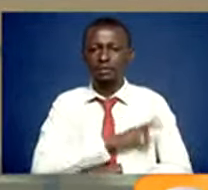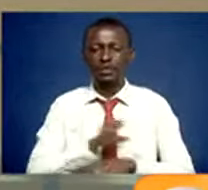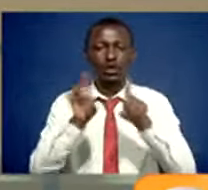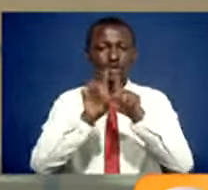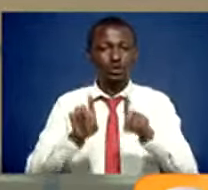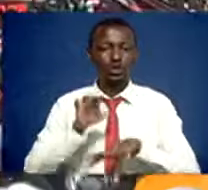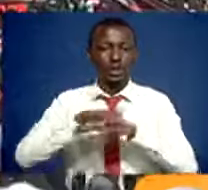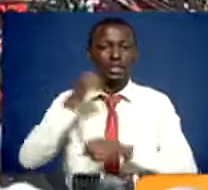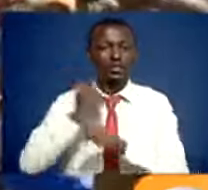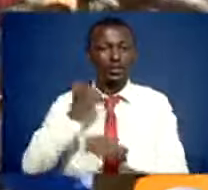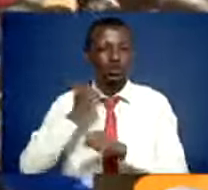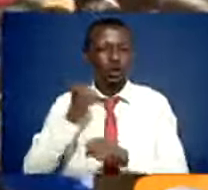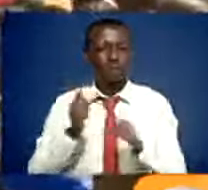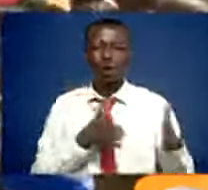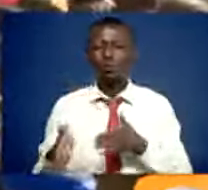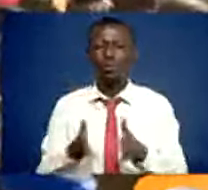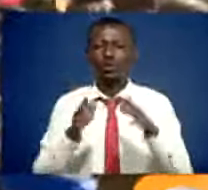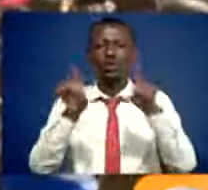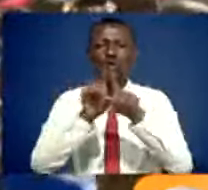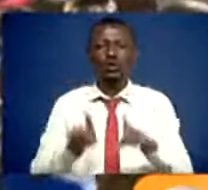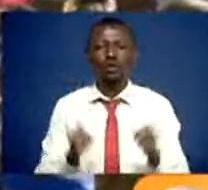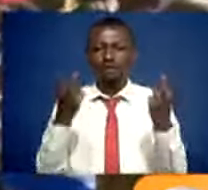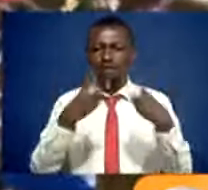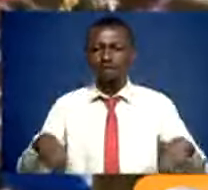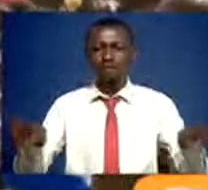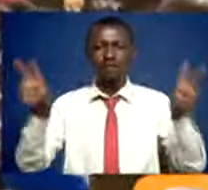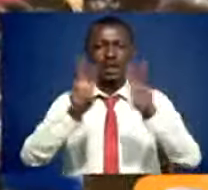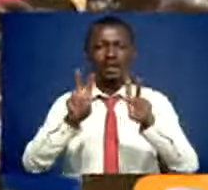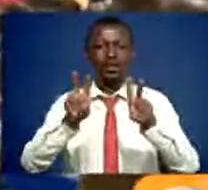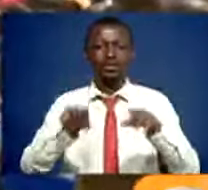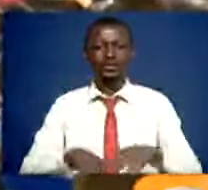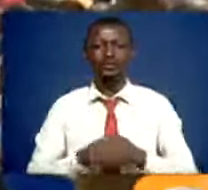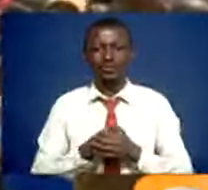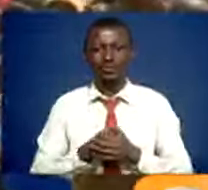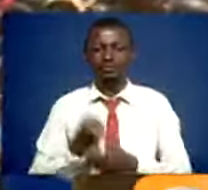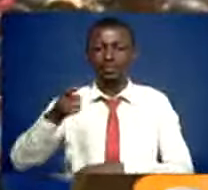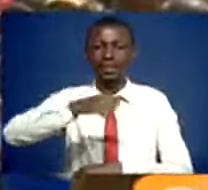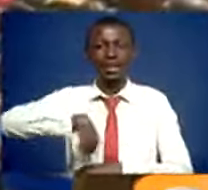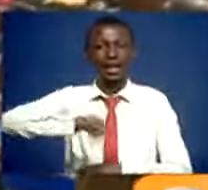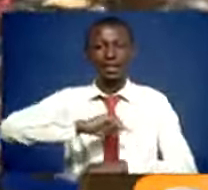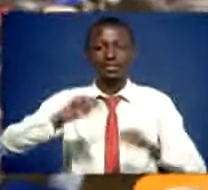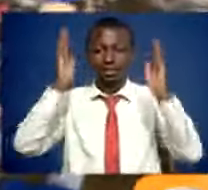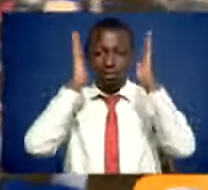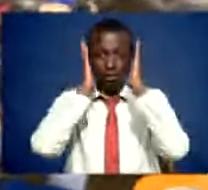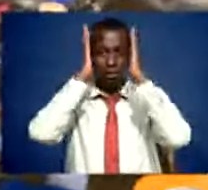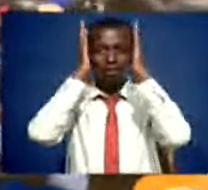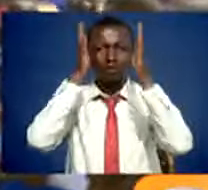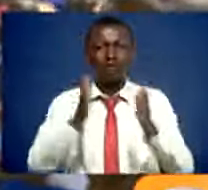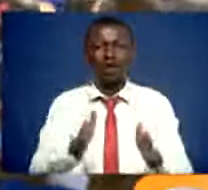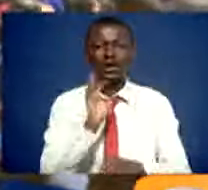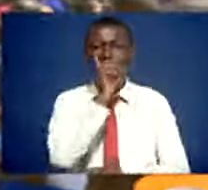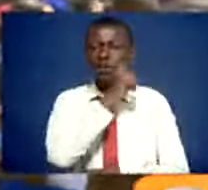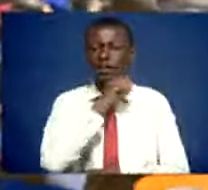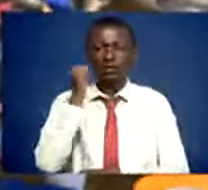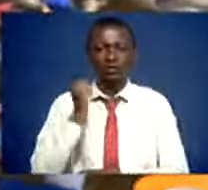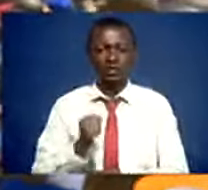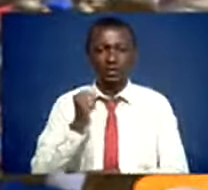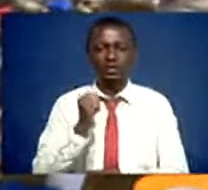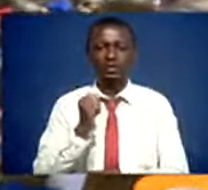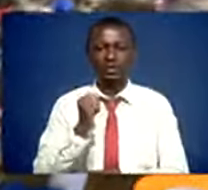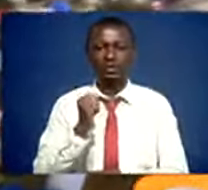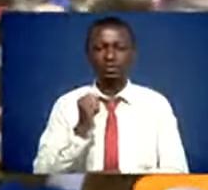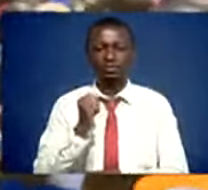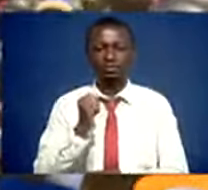jobs and value. For this reason, we are firmly committed to ensure that the